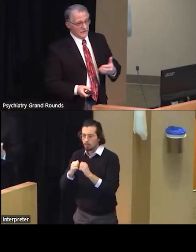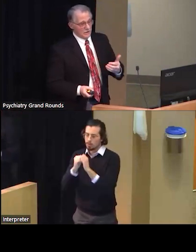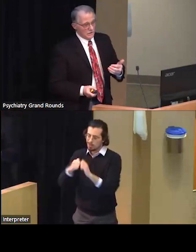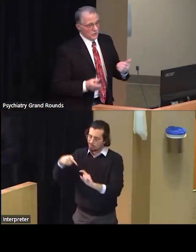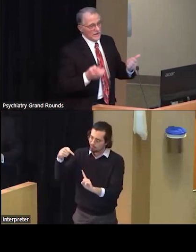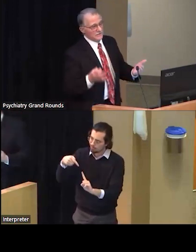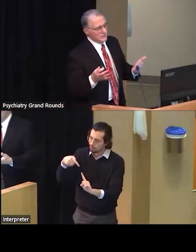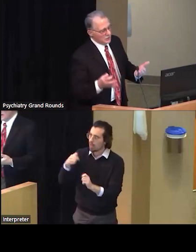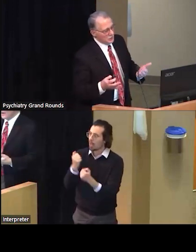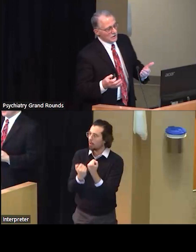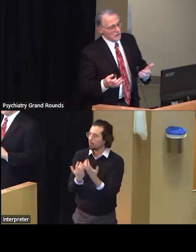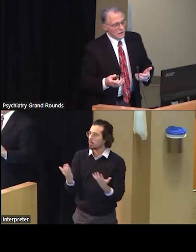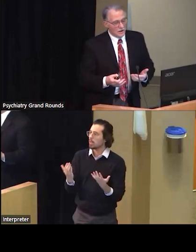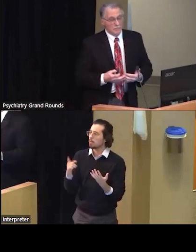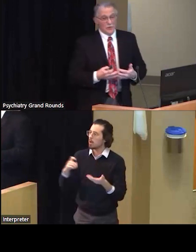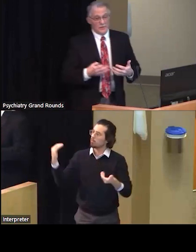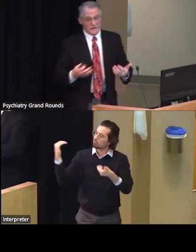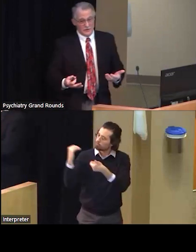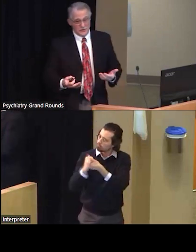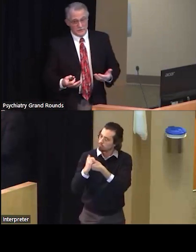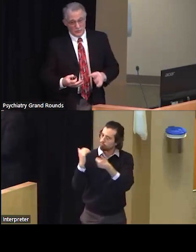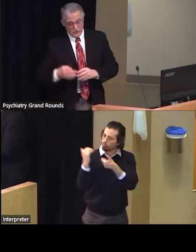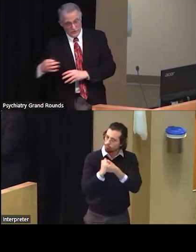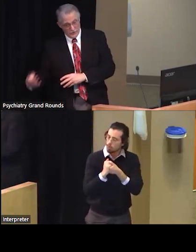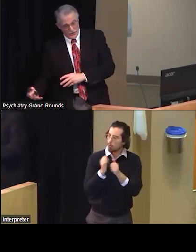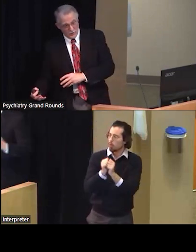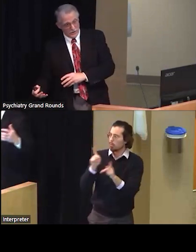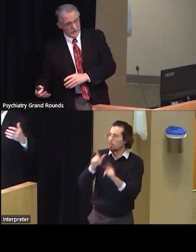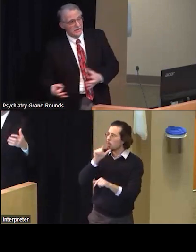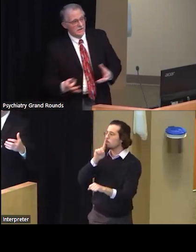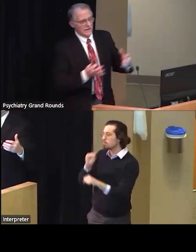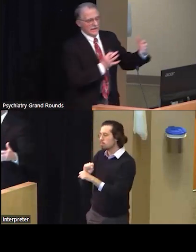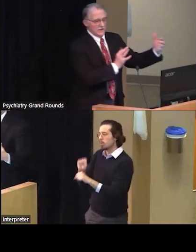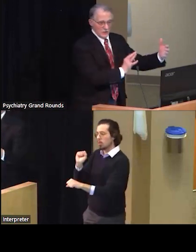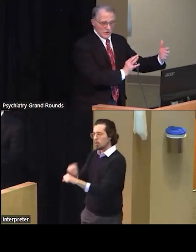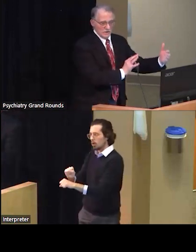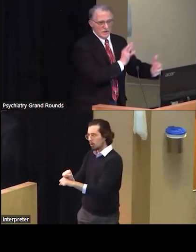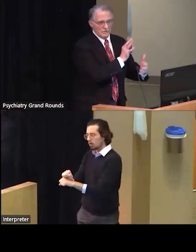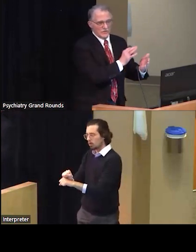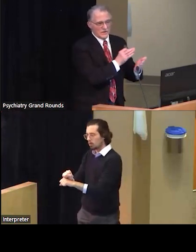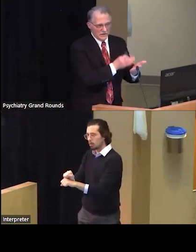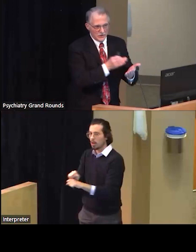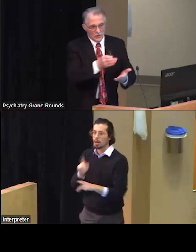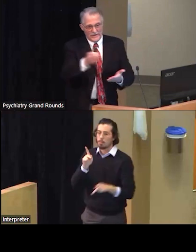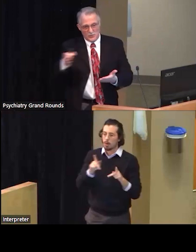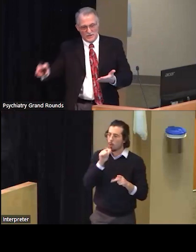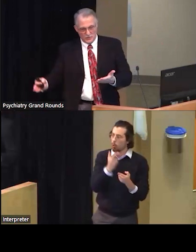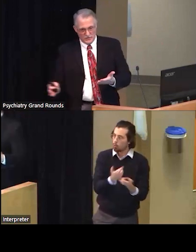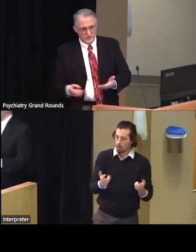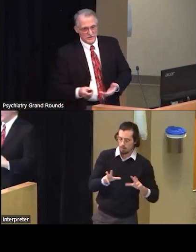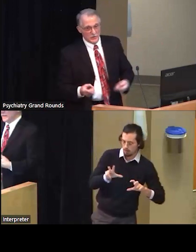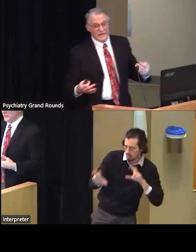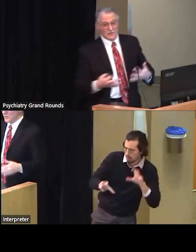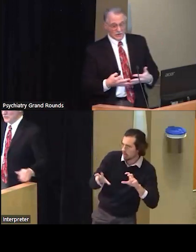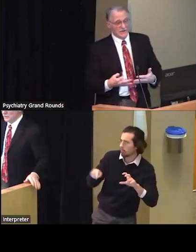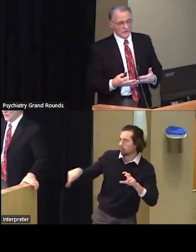this together, that we have to do more partnerships with those doing the work and those doling out